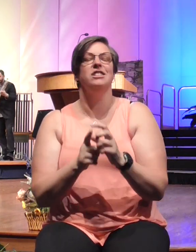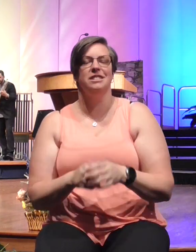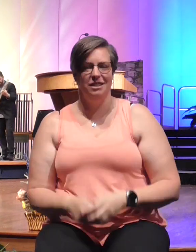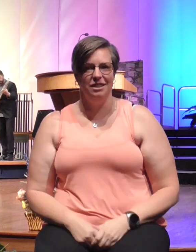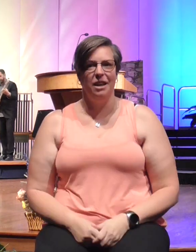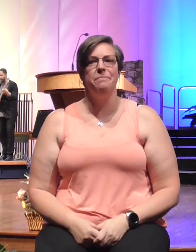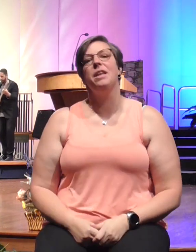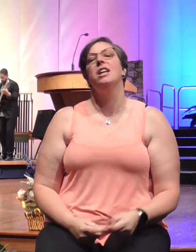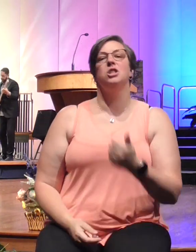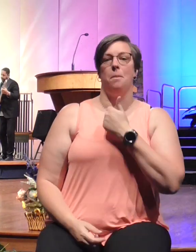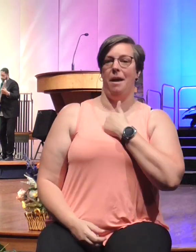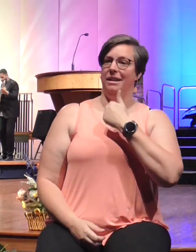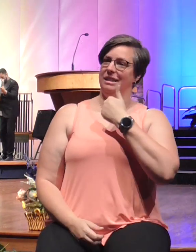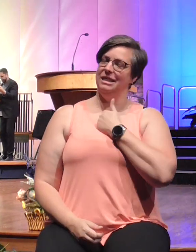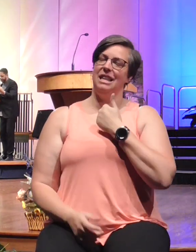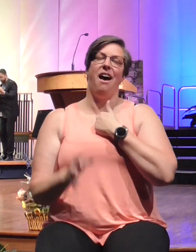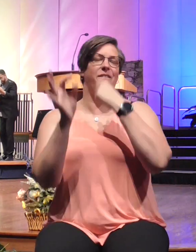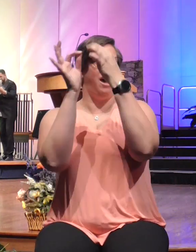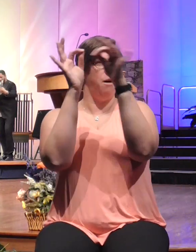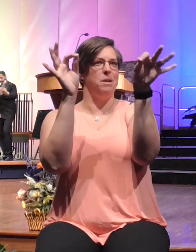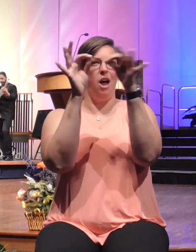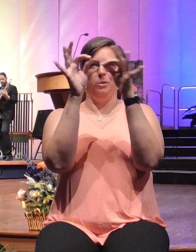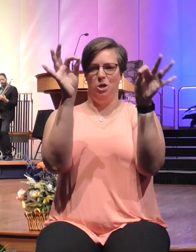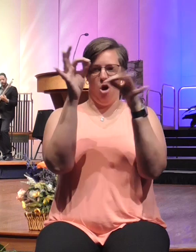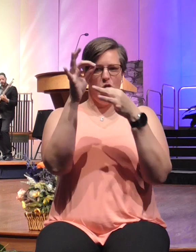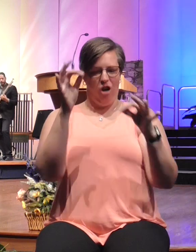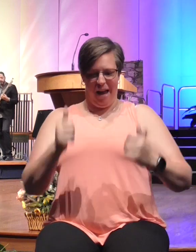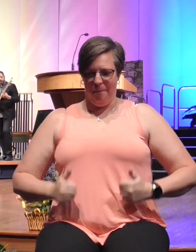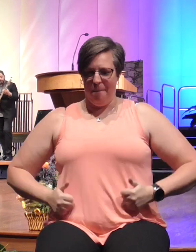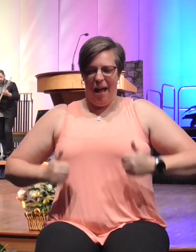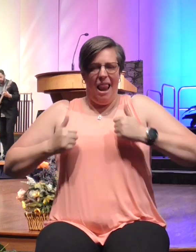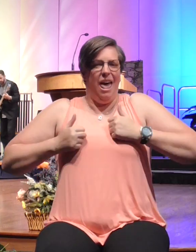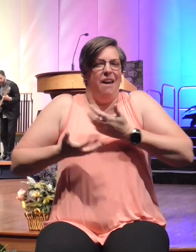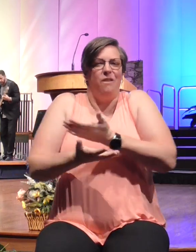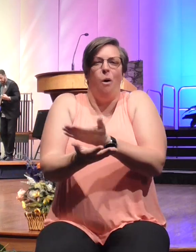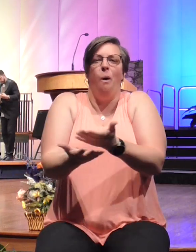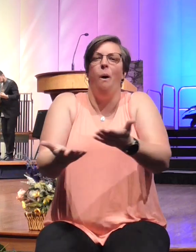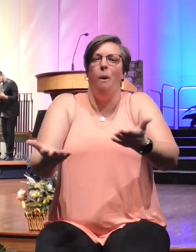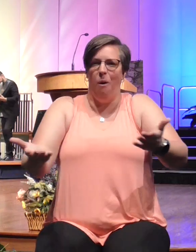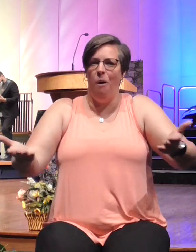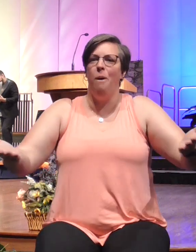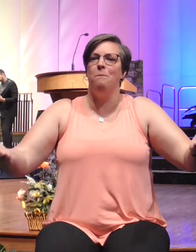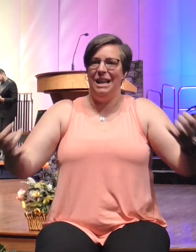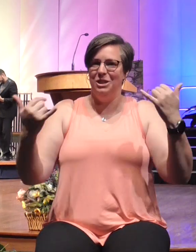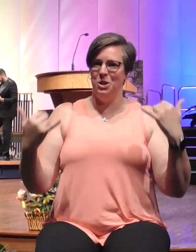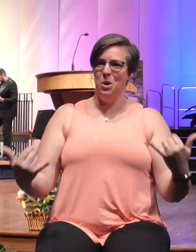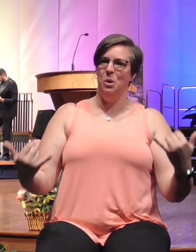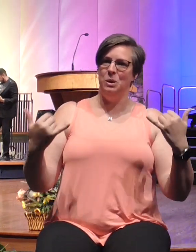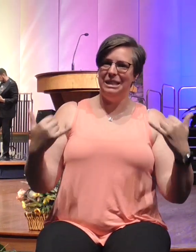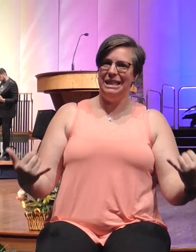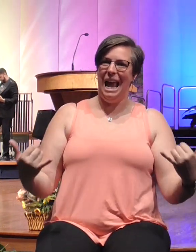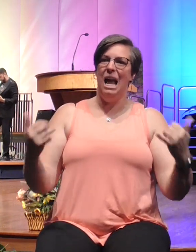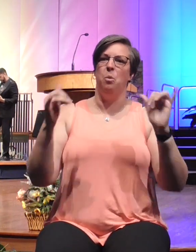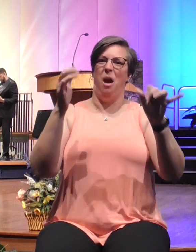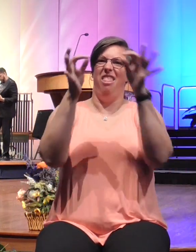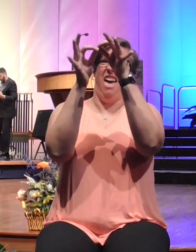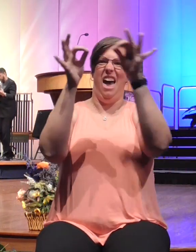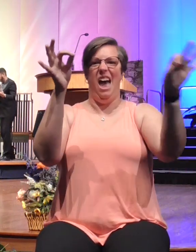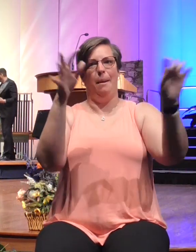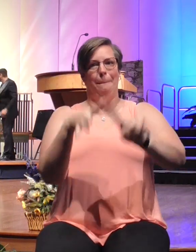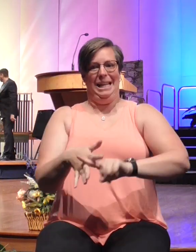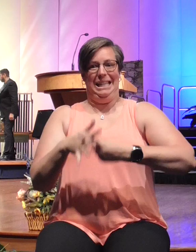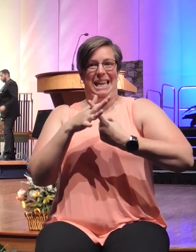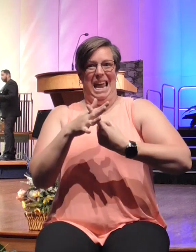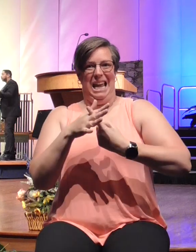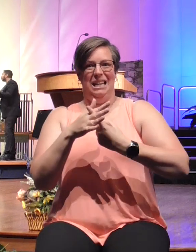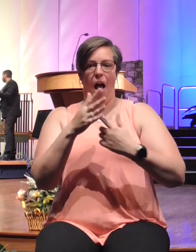Touch yourself in words unspoken, live your life with arms wide open. Today is where your book begins, the